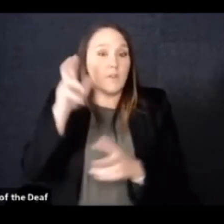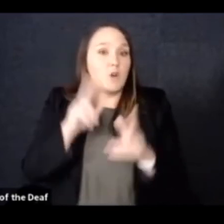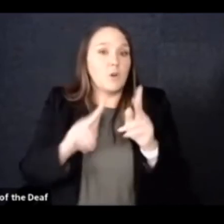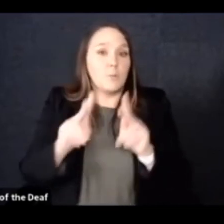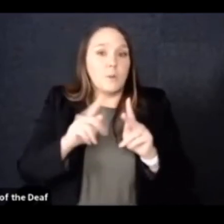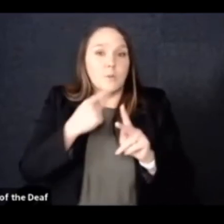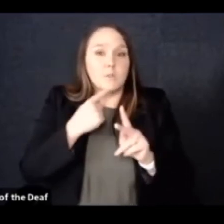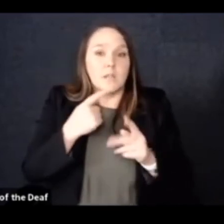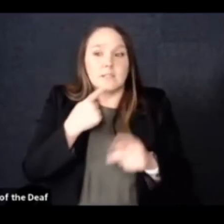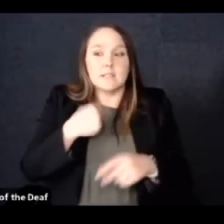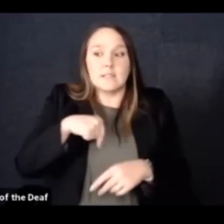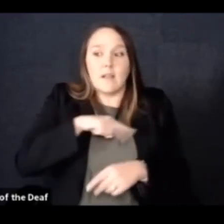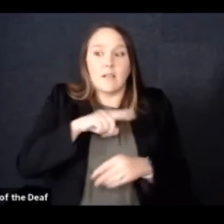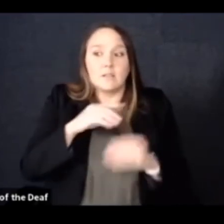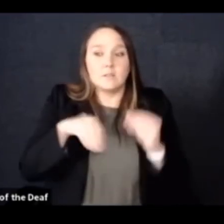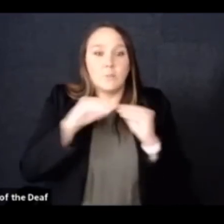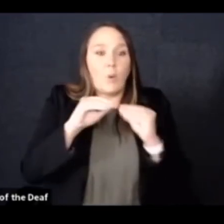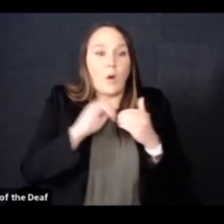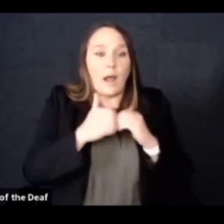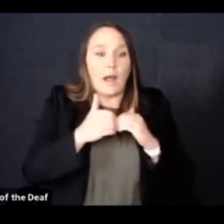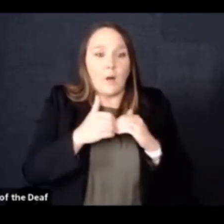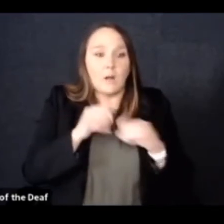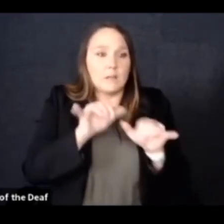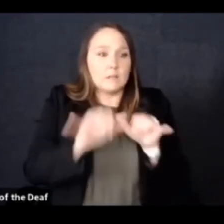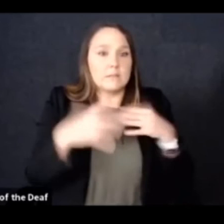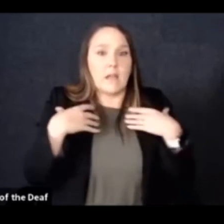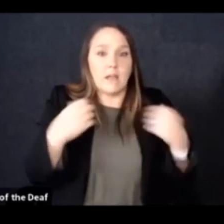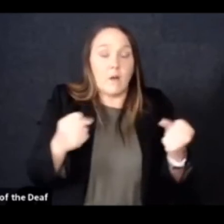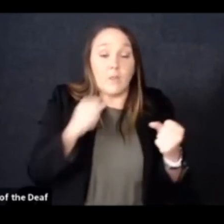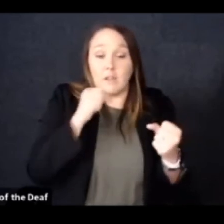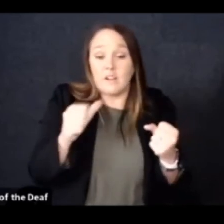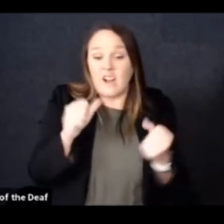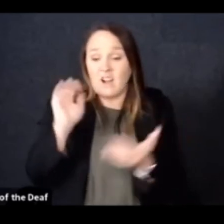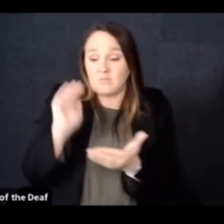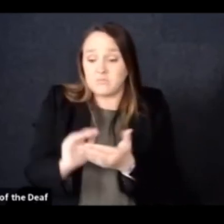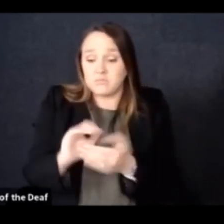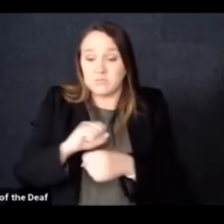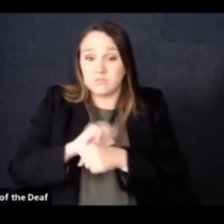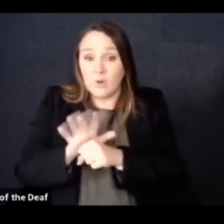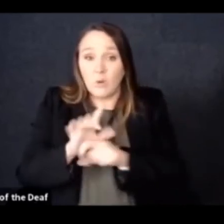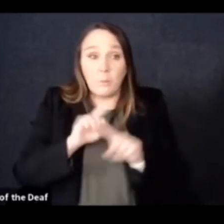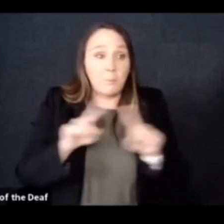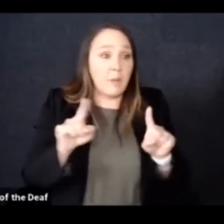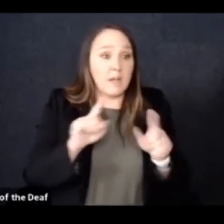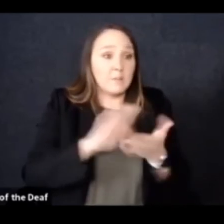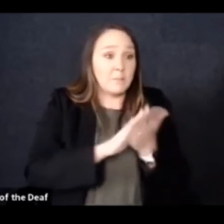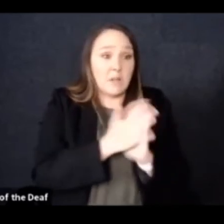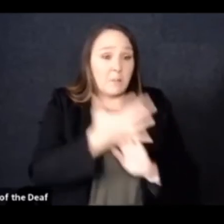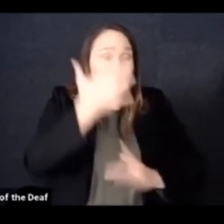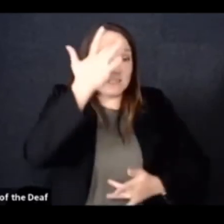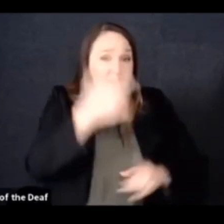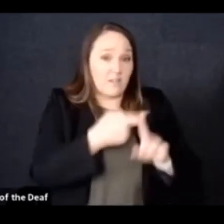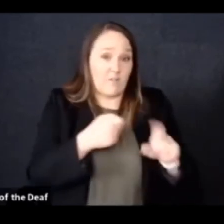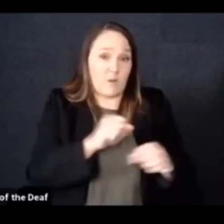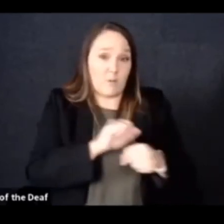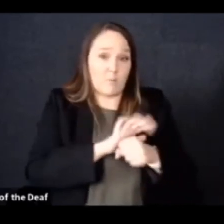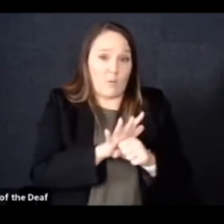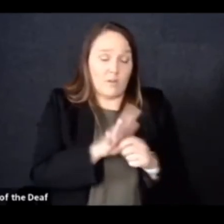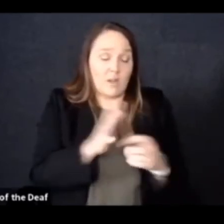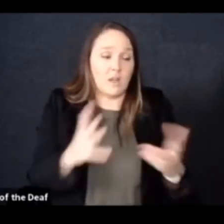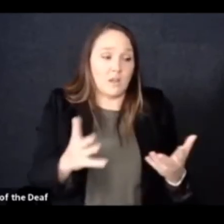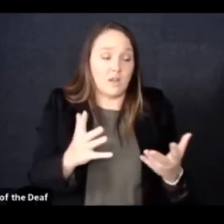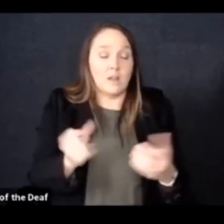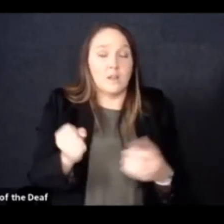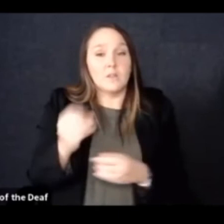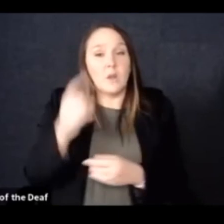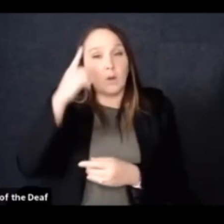about how to just be healthy and reduce, not necessarily reduce our risk of COVID, but reduce our risk of getting too sick from COVID. So we've thought about how we're going to